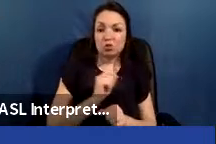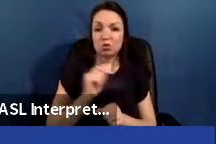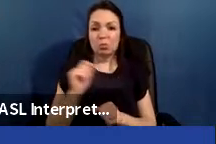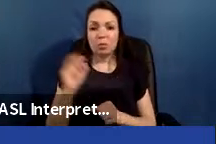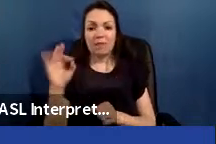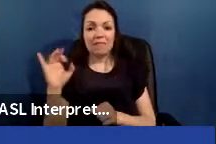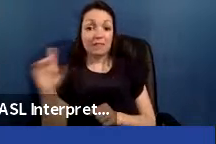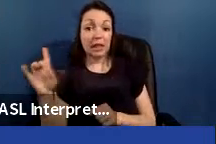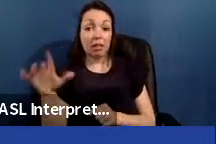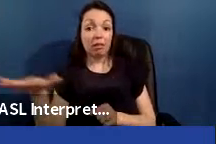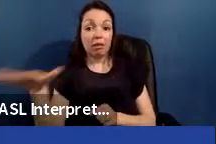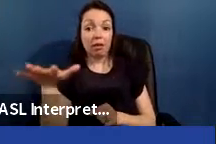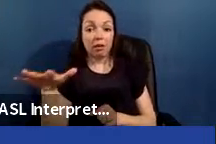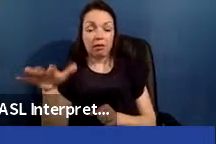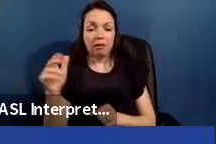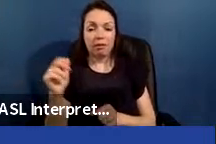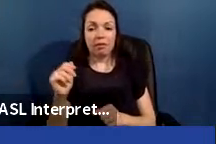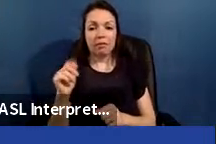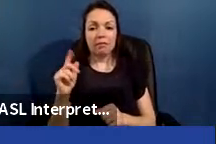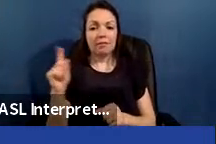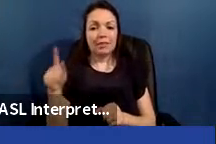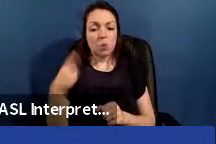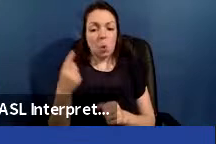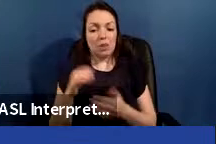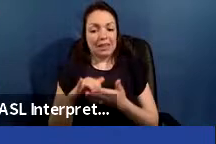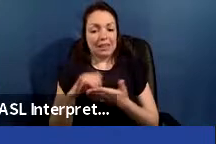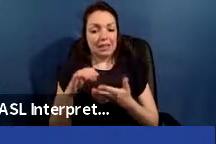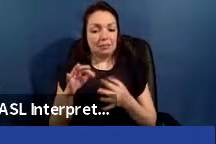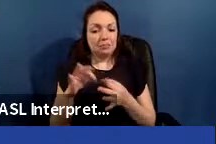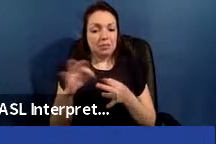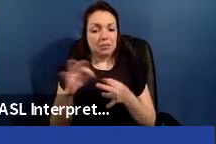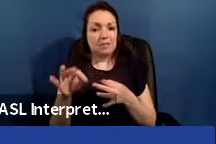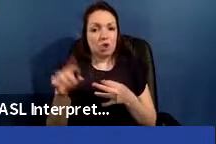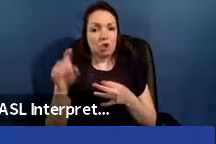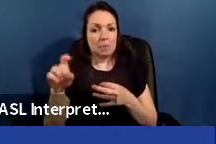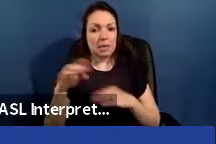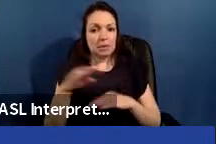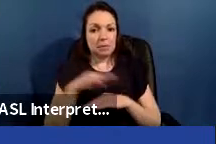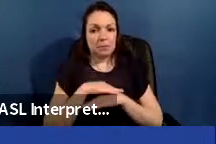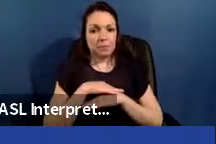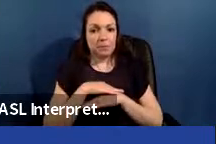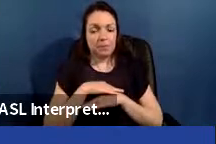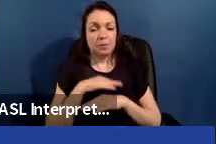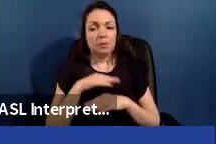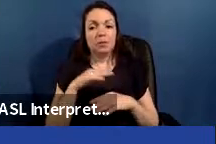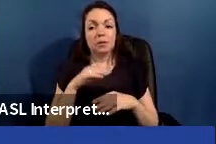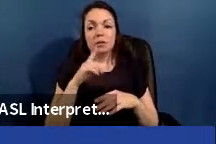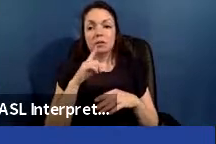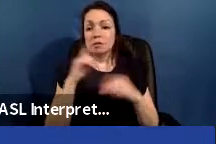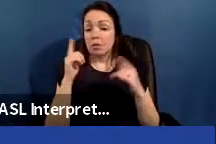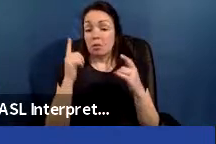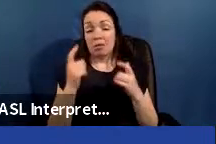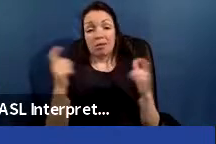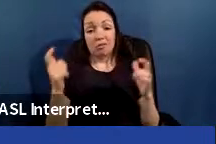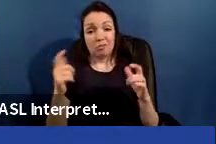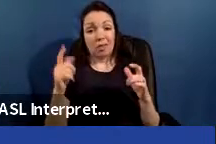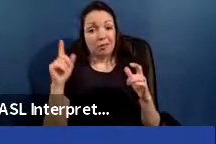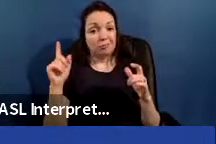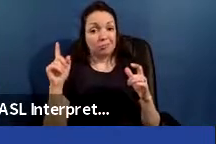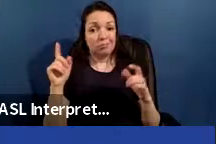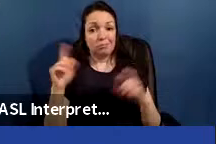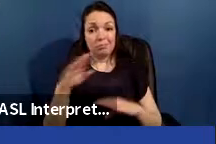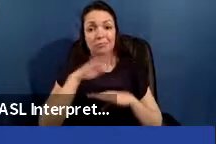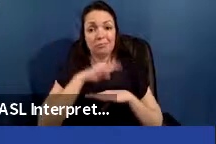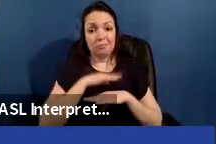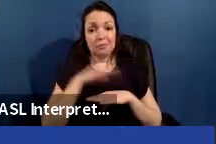fields. That's just for the deferred need. So there is a great need there,